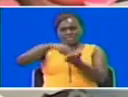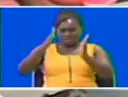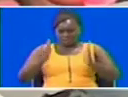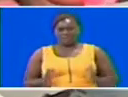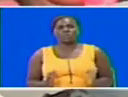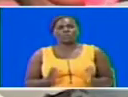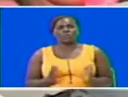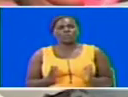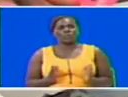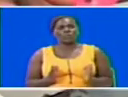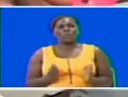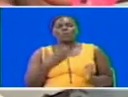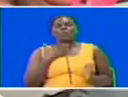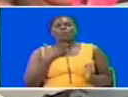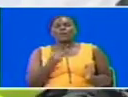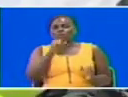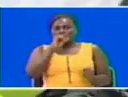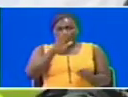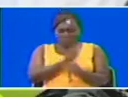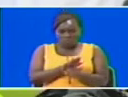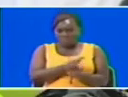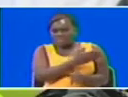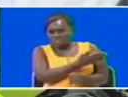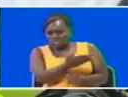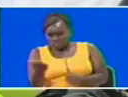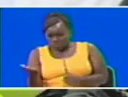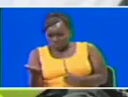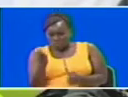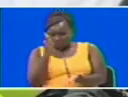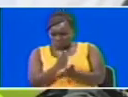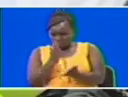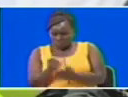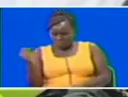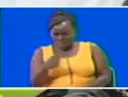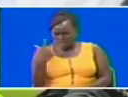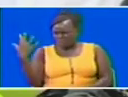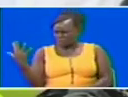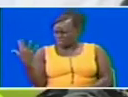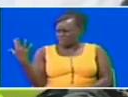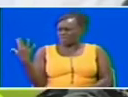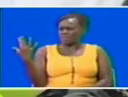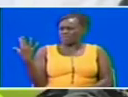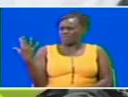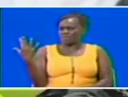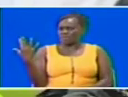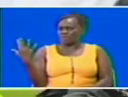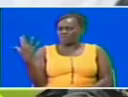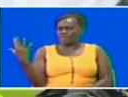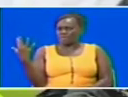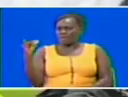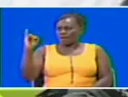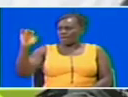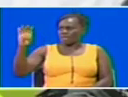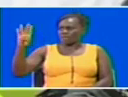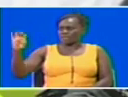candidate. And I want to guarantee you that in May, when the IEBC